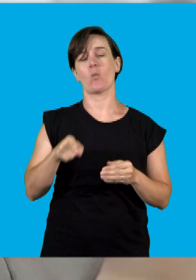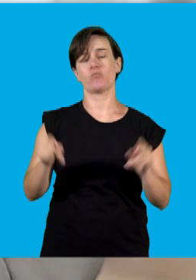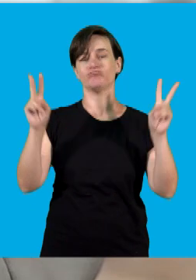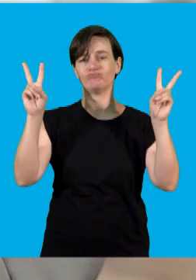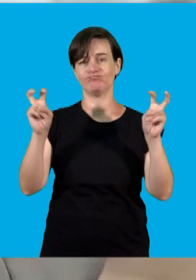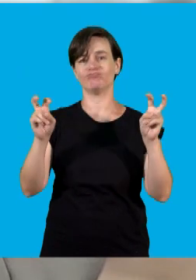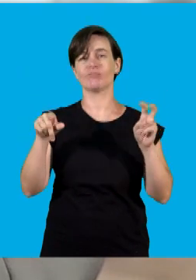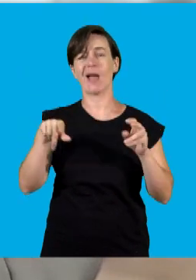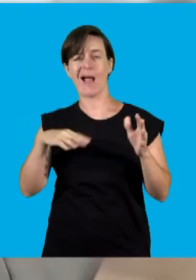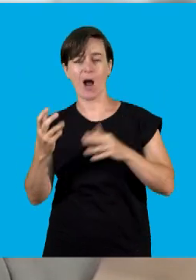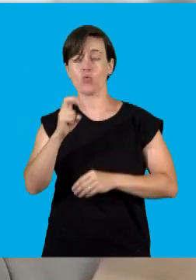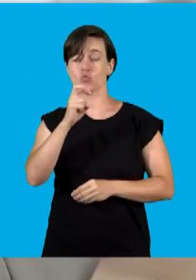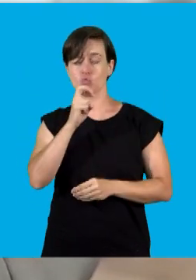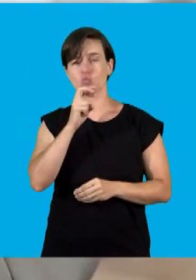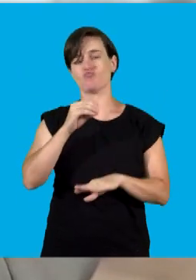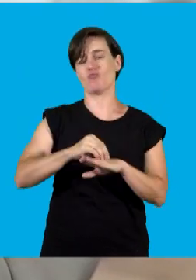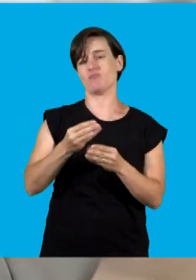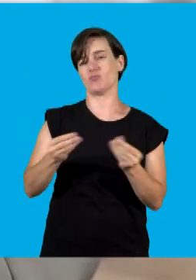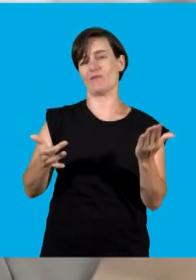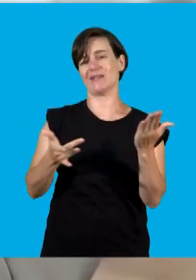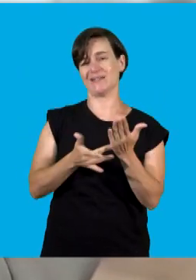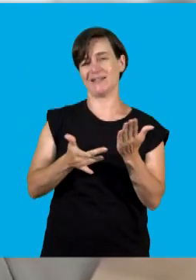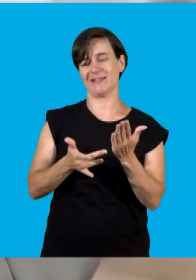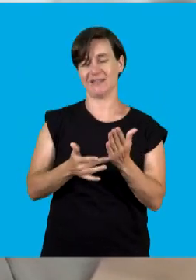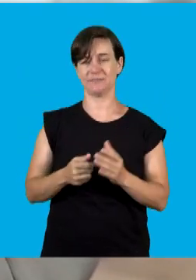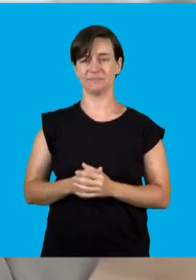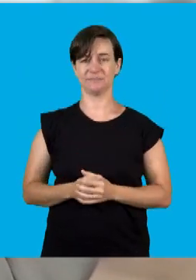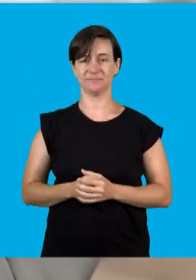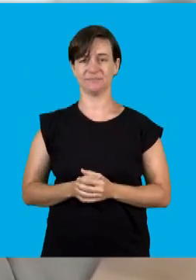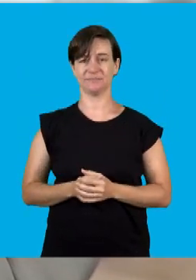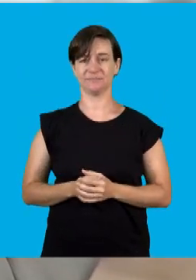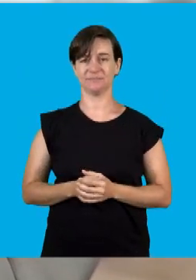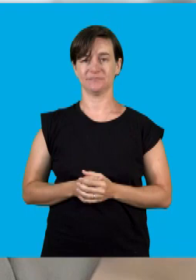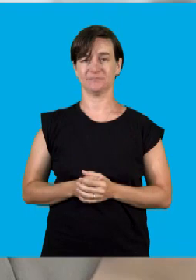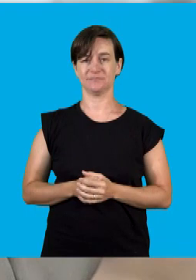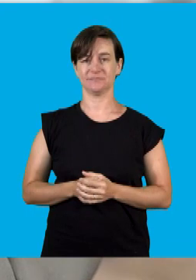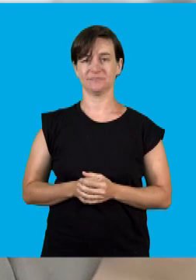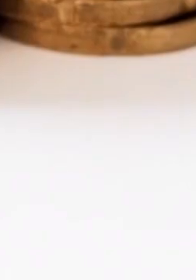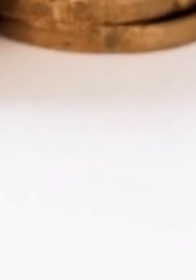journey on the topic application of problem solving techniques. I'll see you just now.